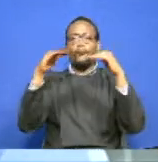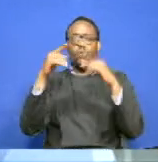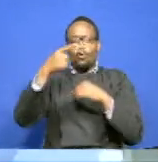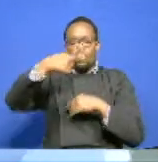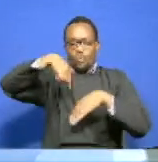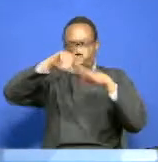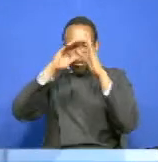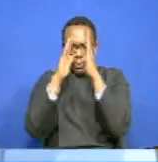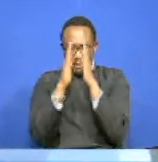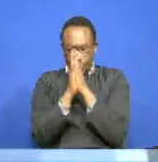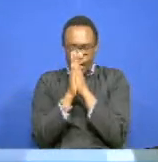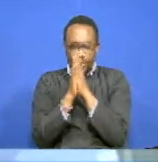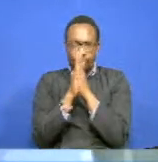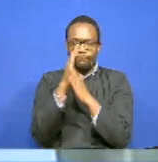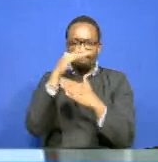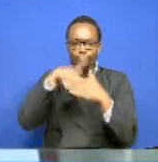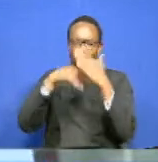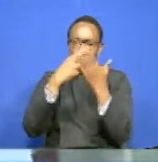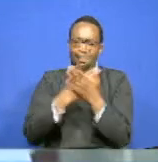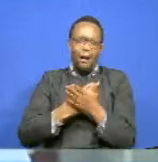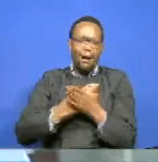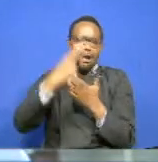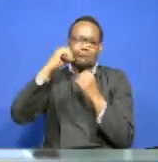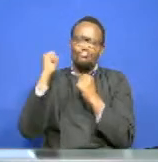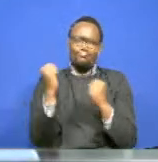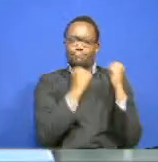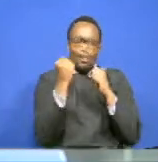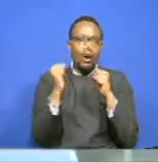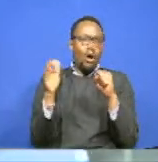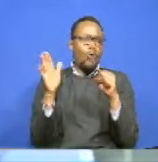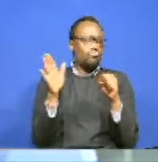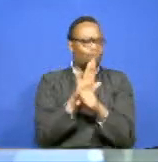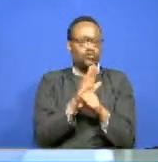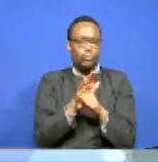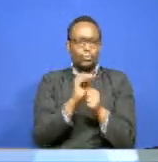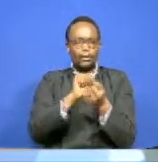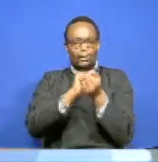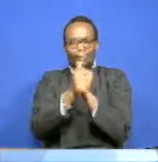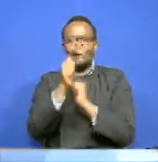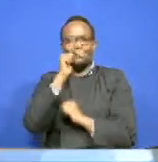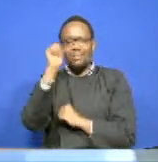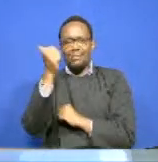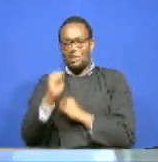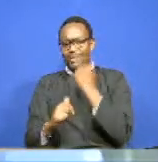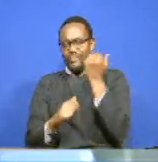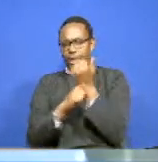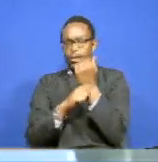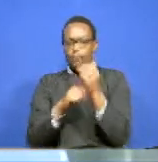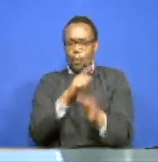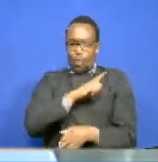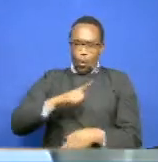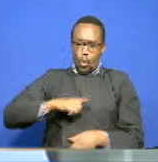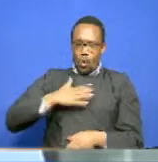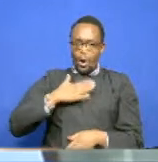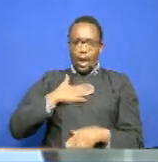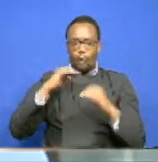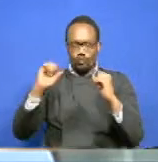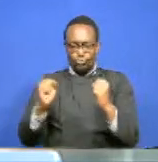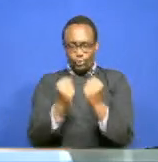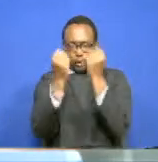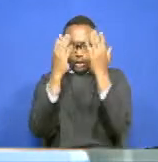our prayer in the most powerful and unchanging name of our Lord and Savior, Jesus